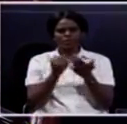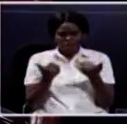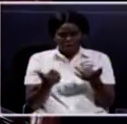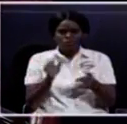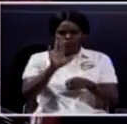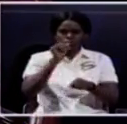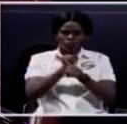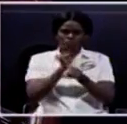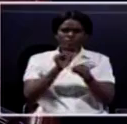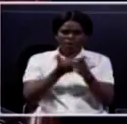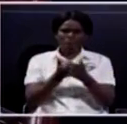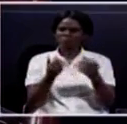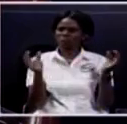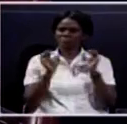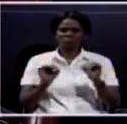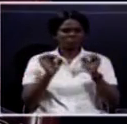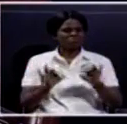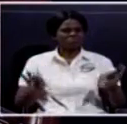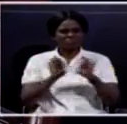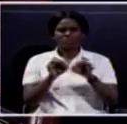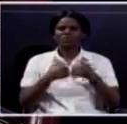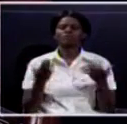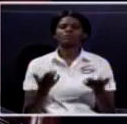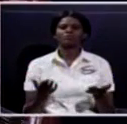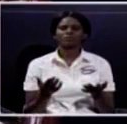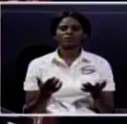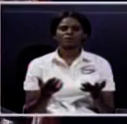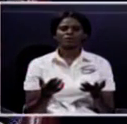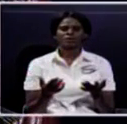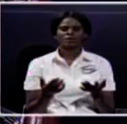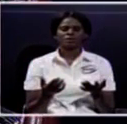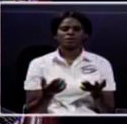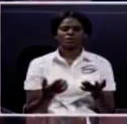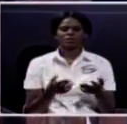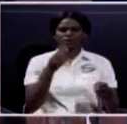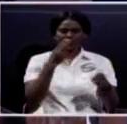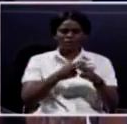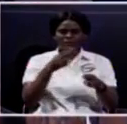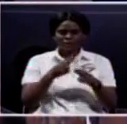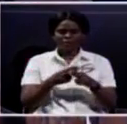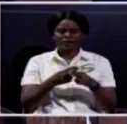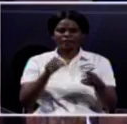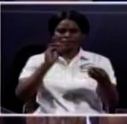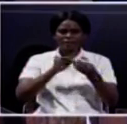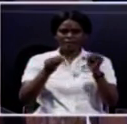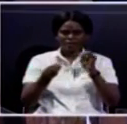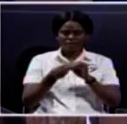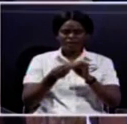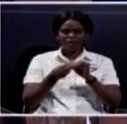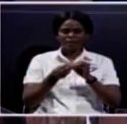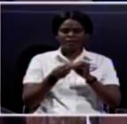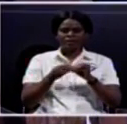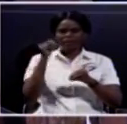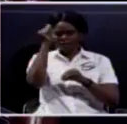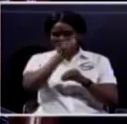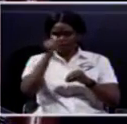today? There is absolutely no relevance. Name the deserts of Africa. Now, if I know the number of deaths in Africa,